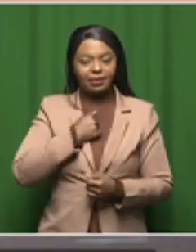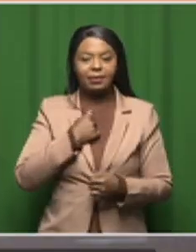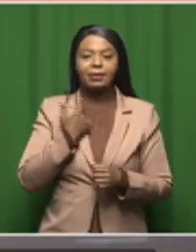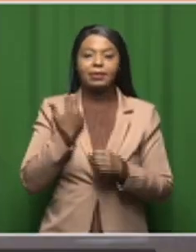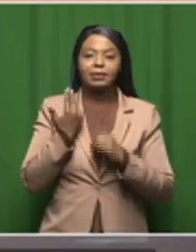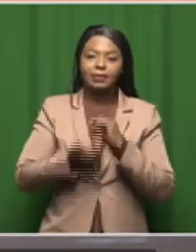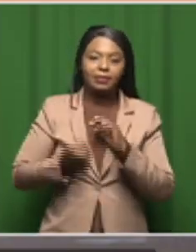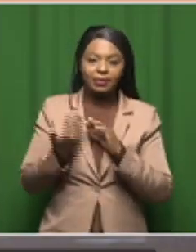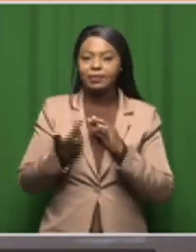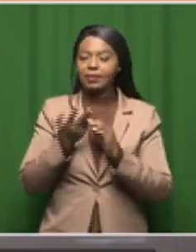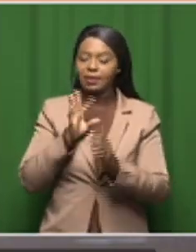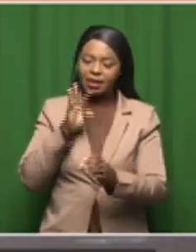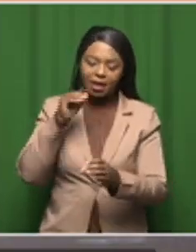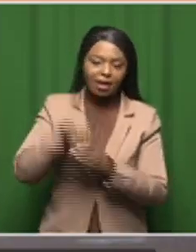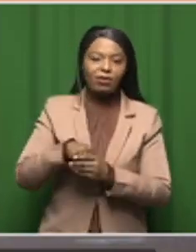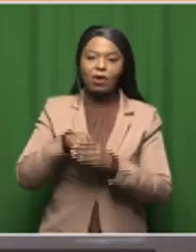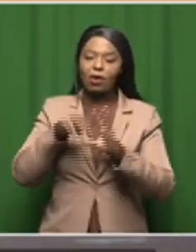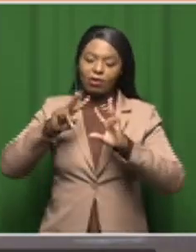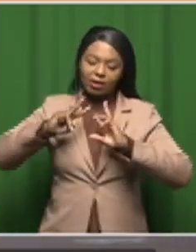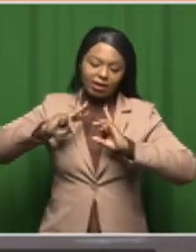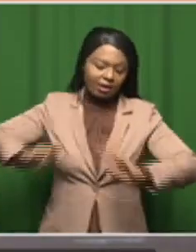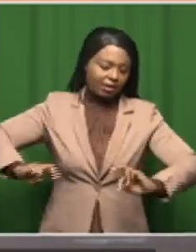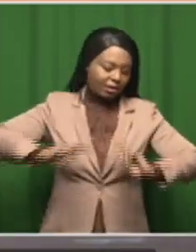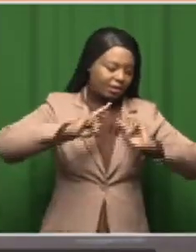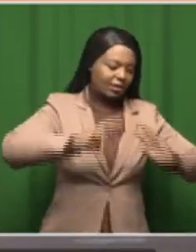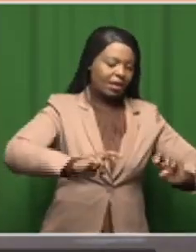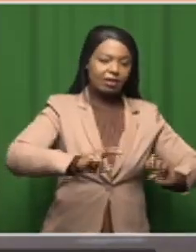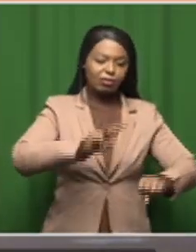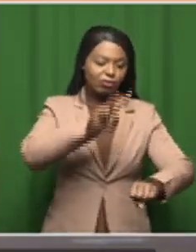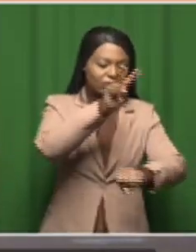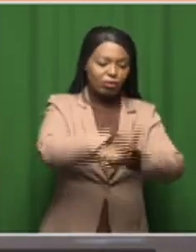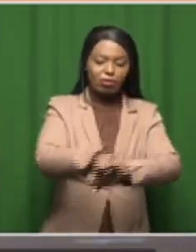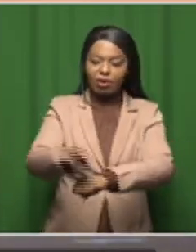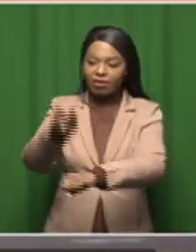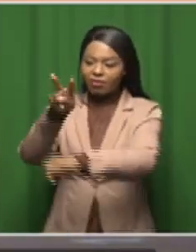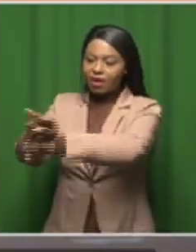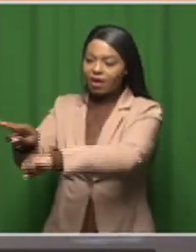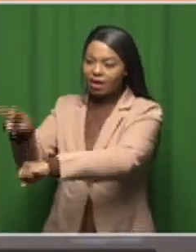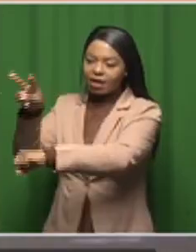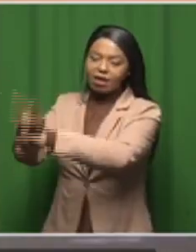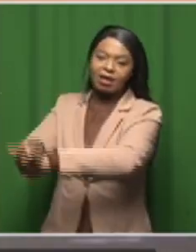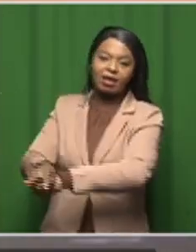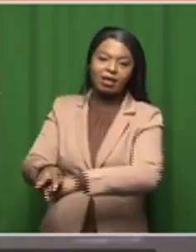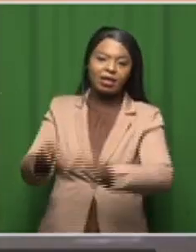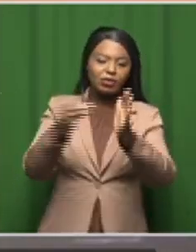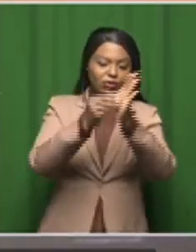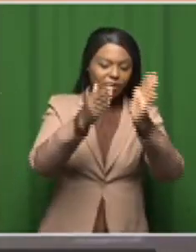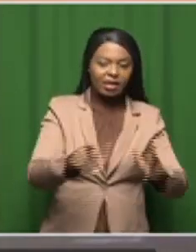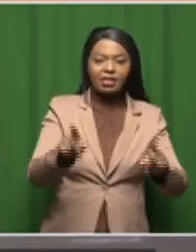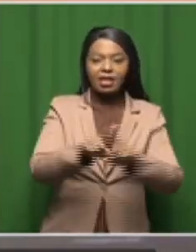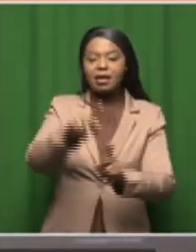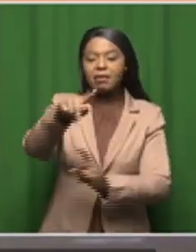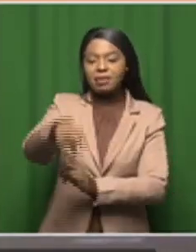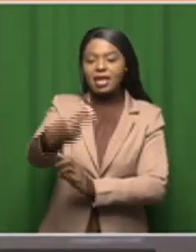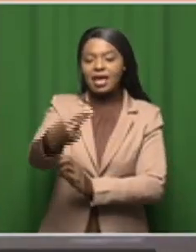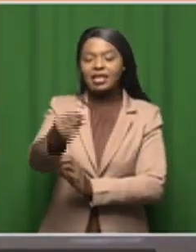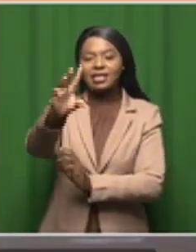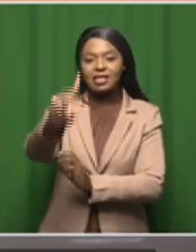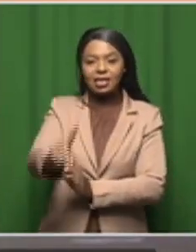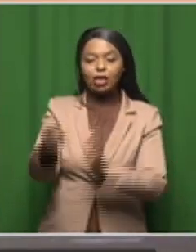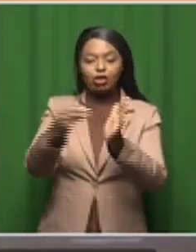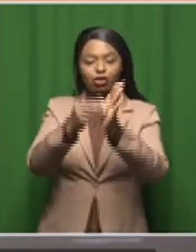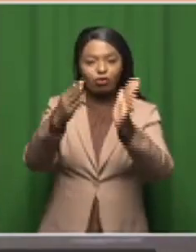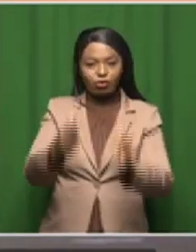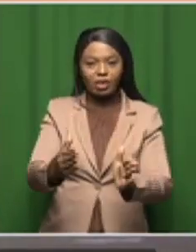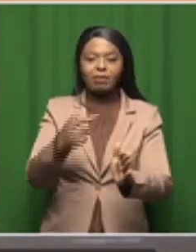being involved in the research and supervising students and master students and PhD students has been it's